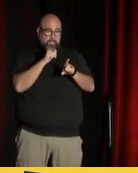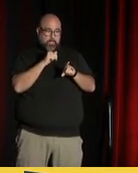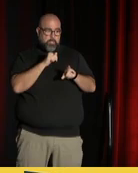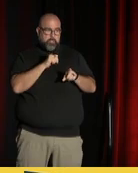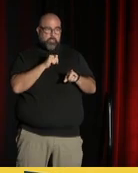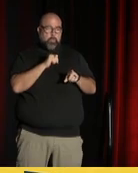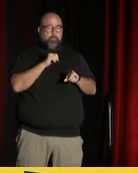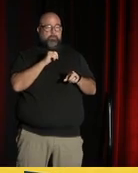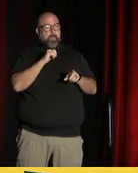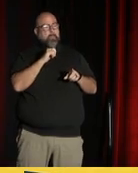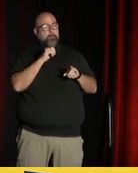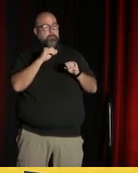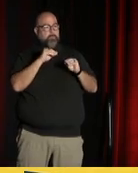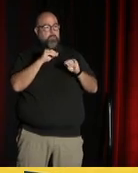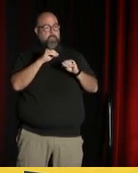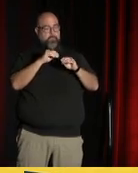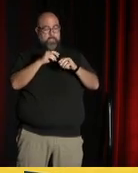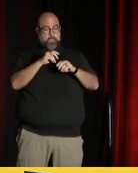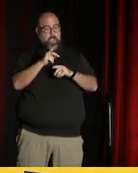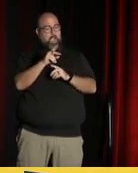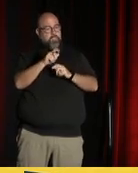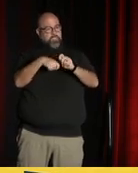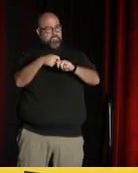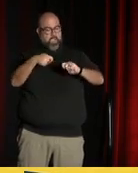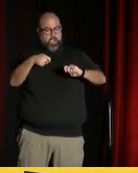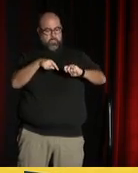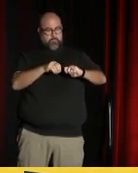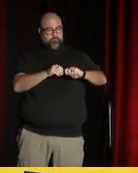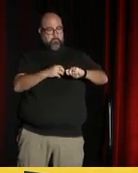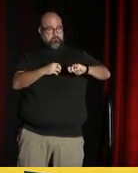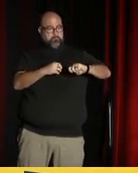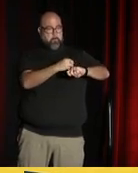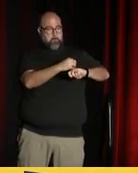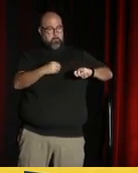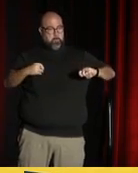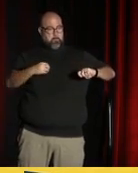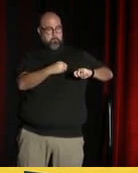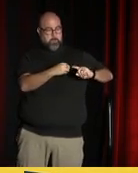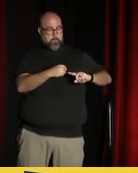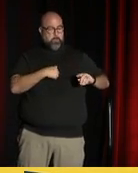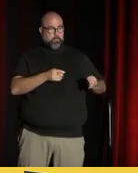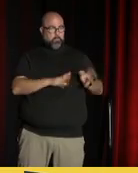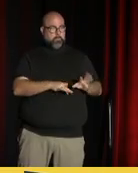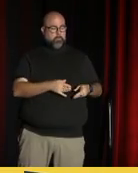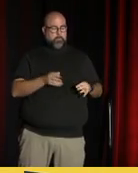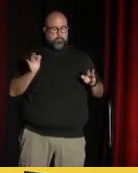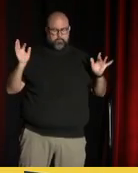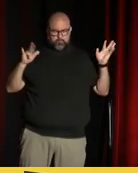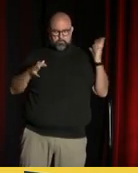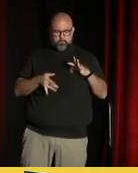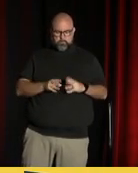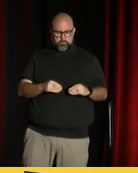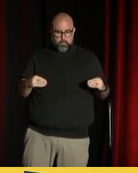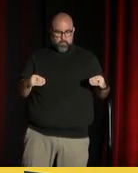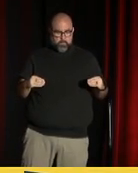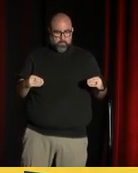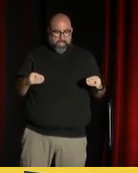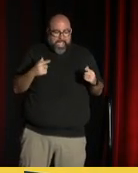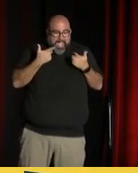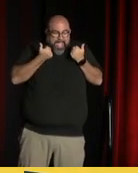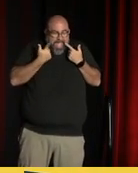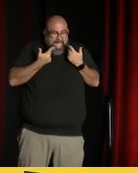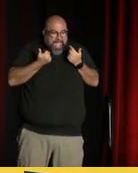knot magically appear in the middle of the rope. And when Thomas did the moves and the knot appeared in the middle of the rope, he just started to